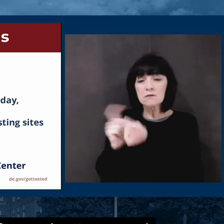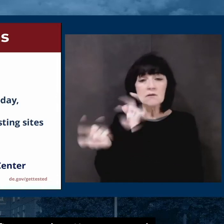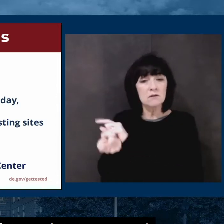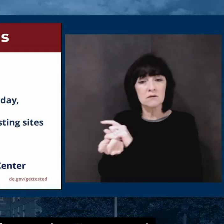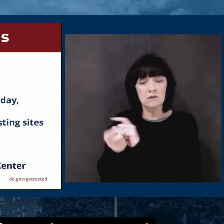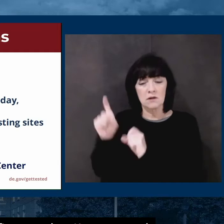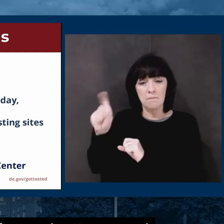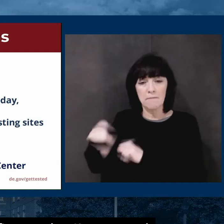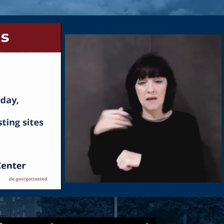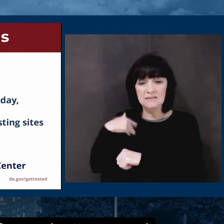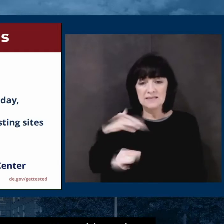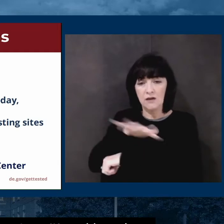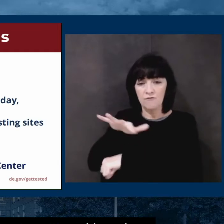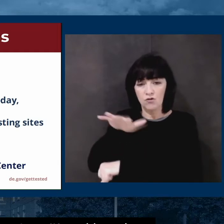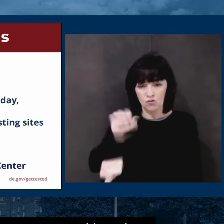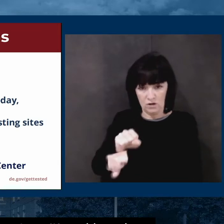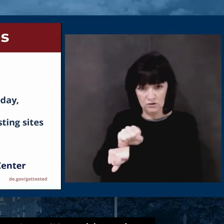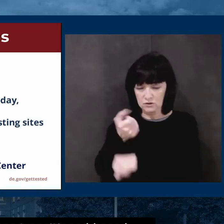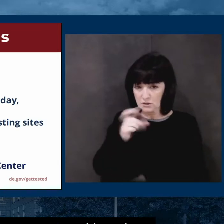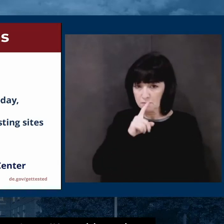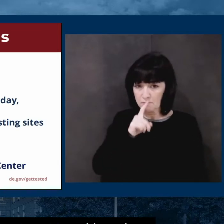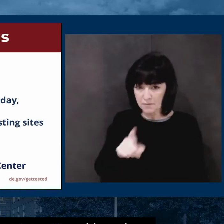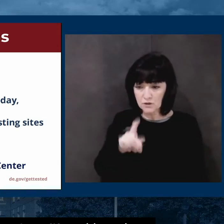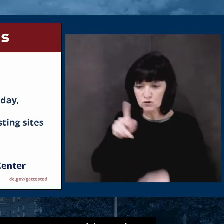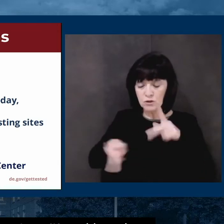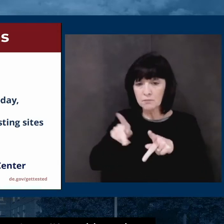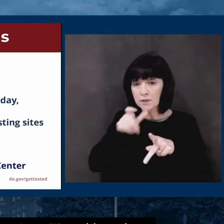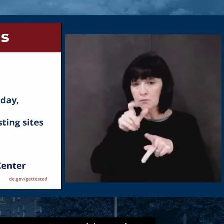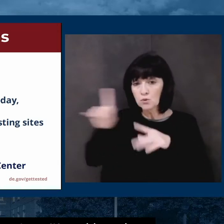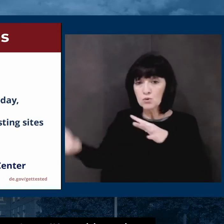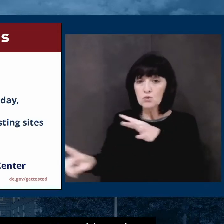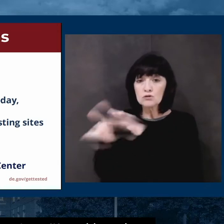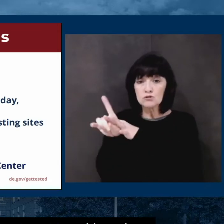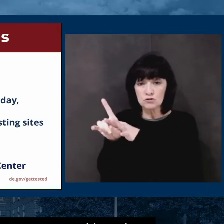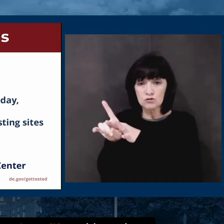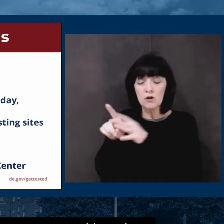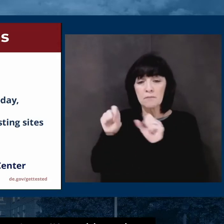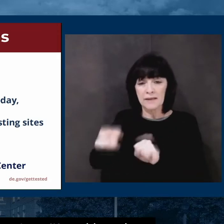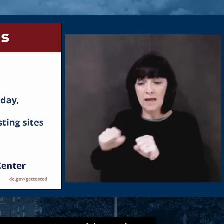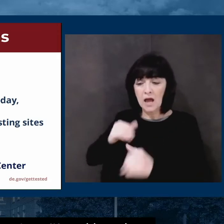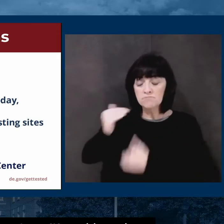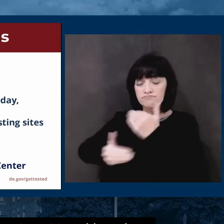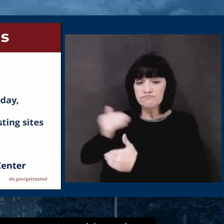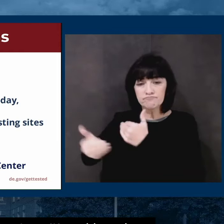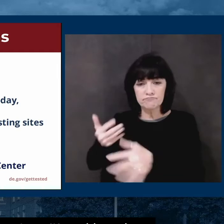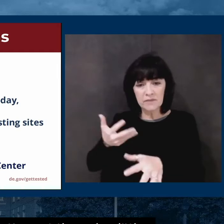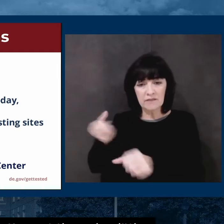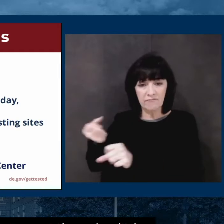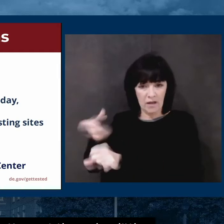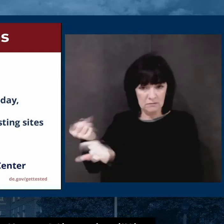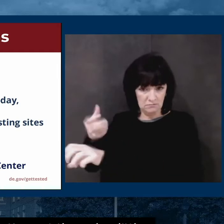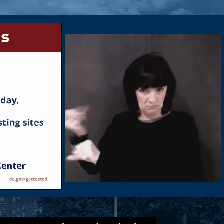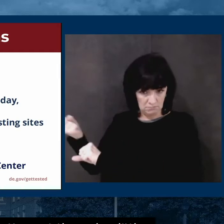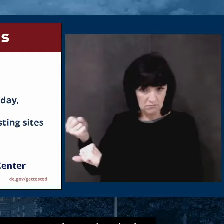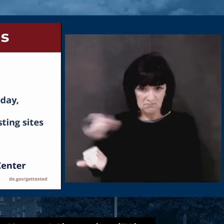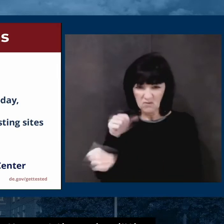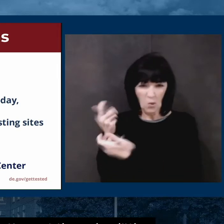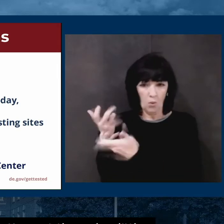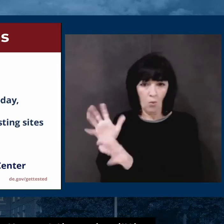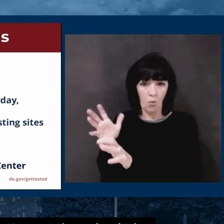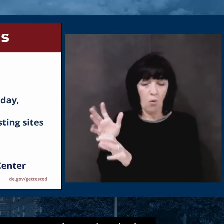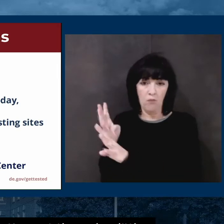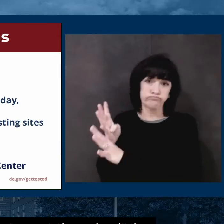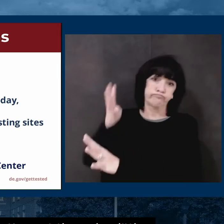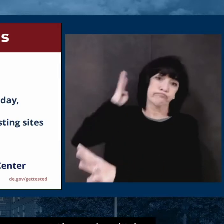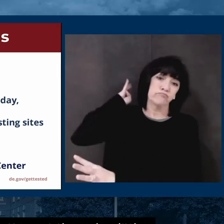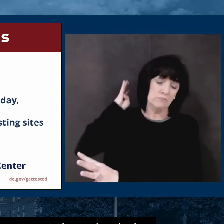a design to ensure that individuals showing up for testing are able to get through a little more quickly and ensure that their spot is ready for them when they arrive at that Walgreens